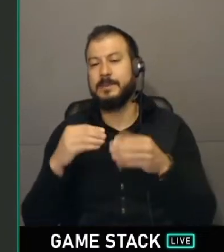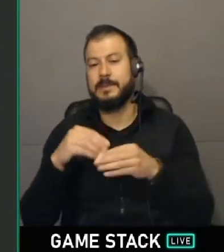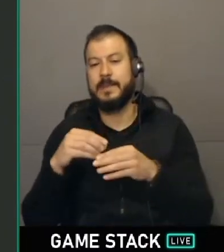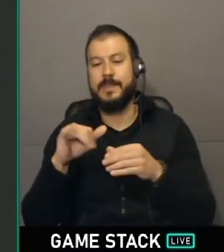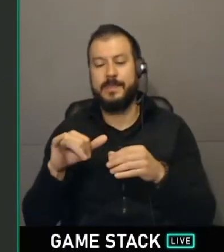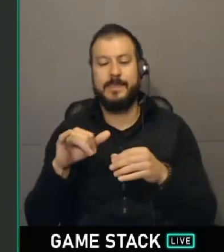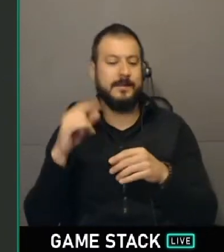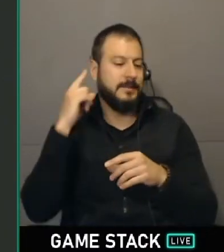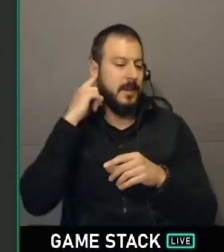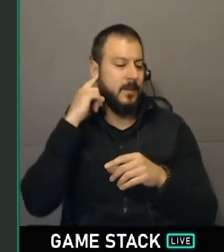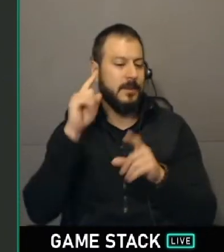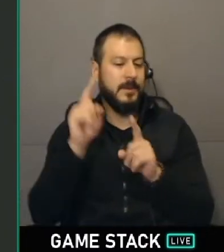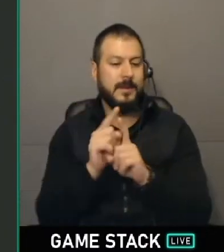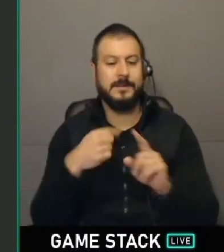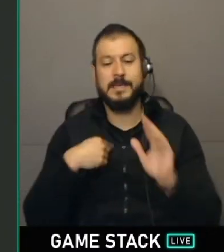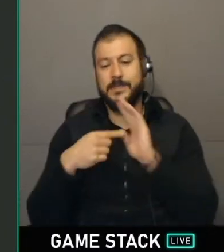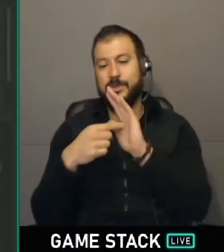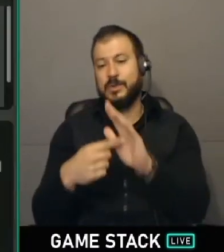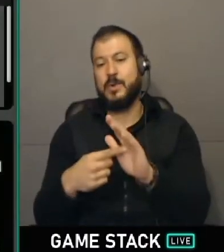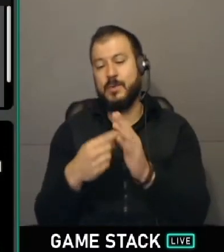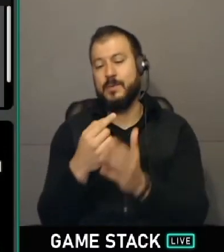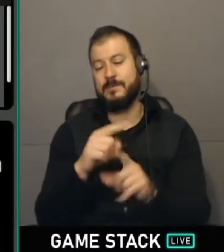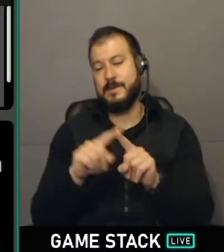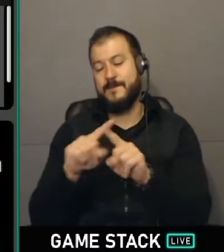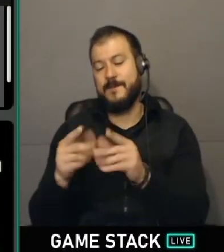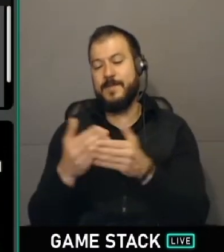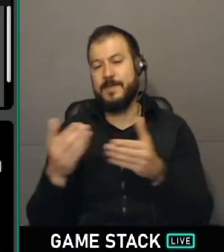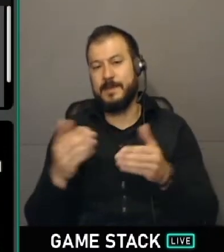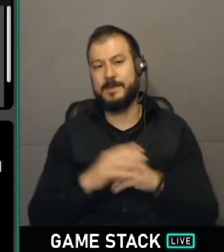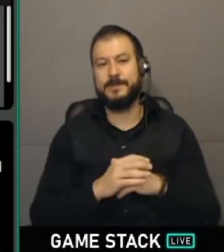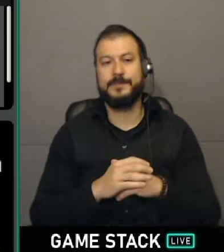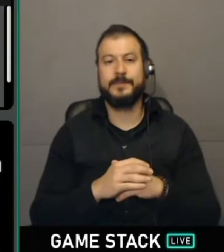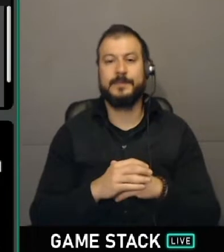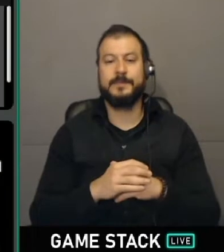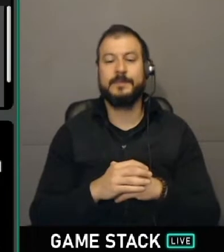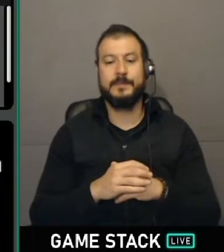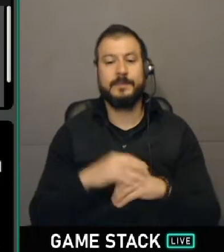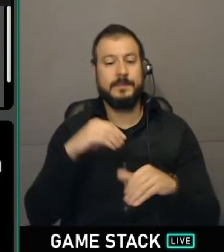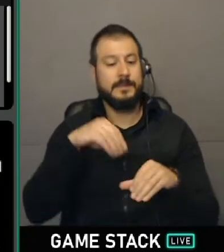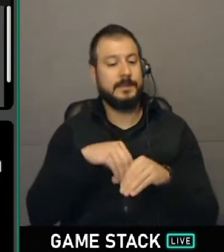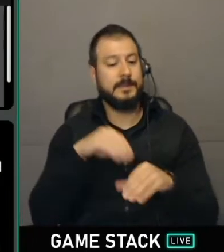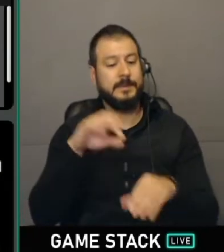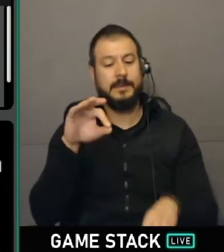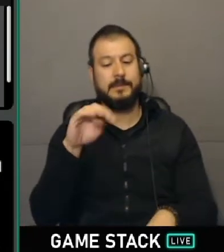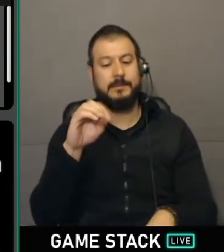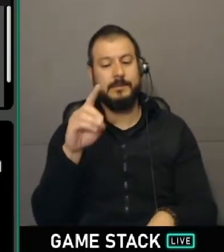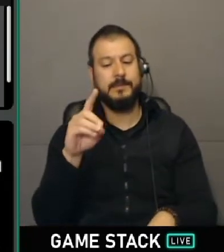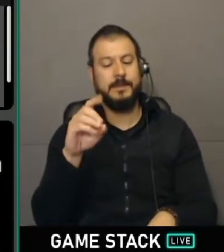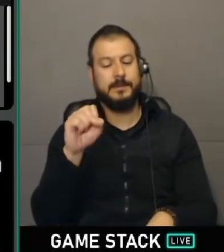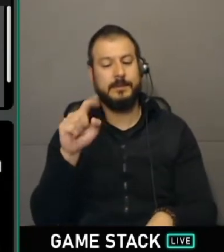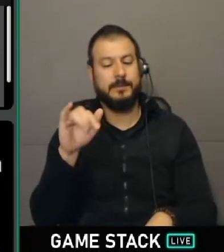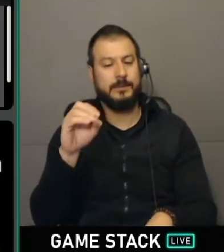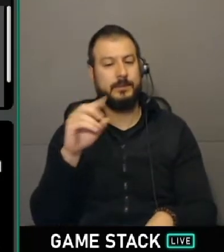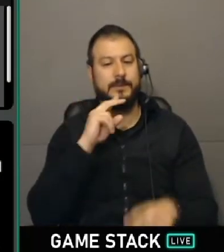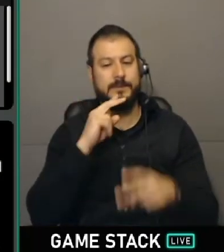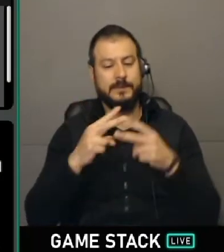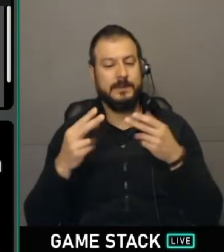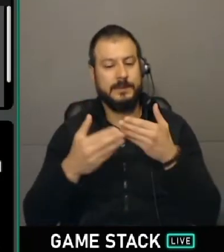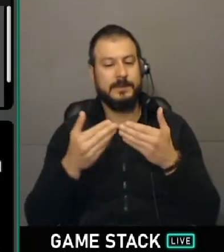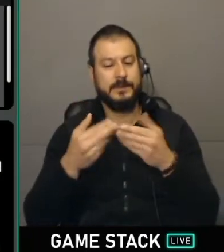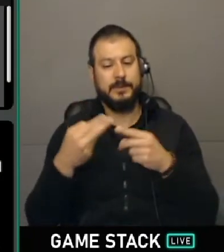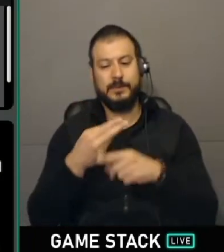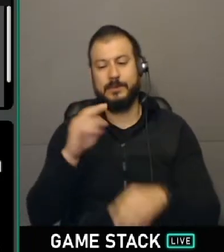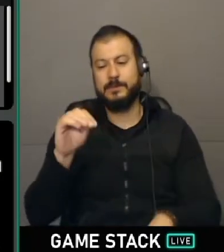as I demonstrate things here. In FMOD Studio, it's extremely easy to get started with the Microsoft Spatial